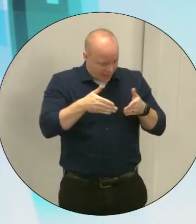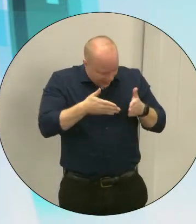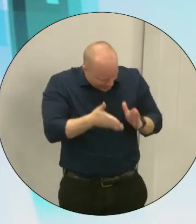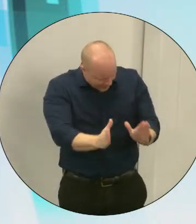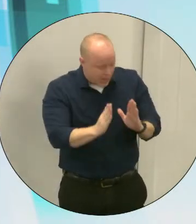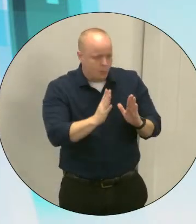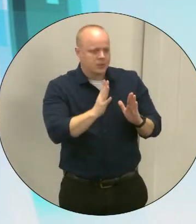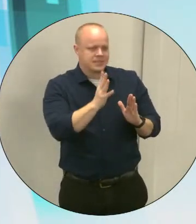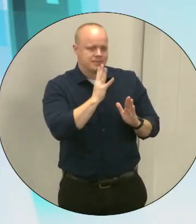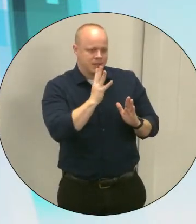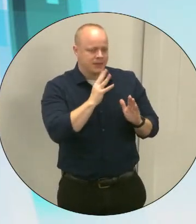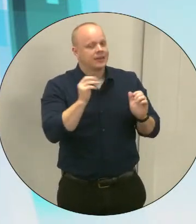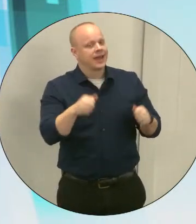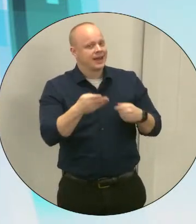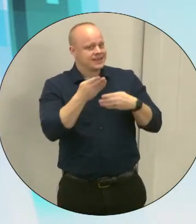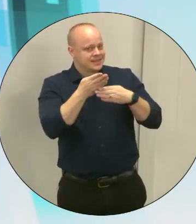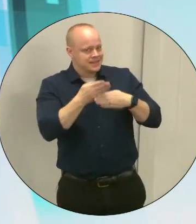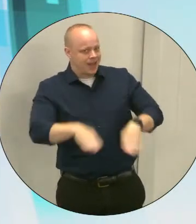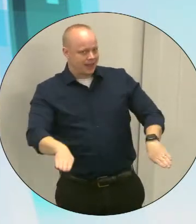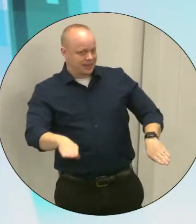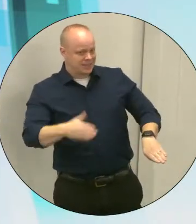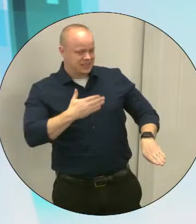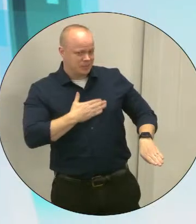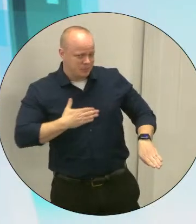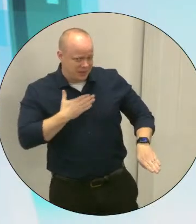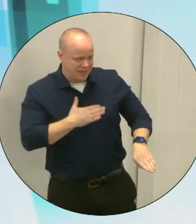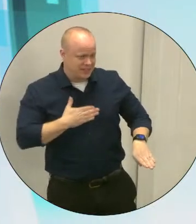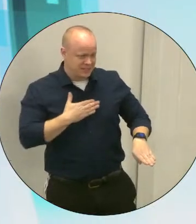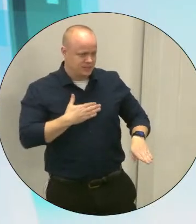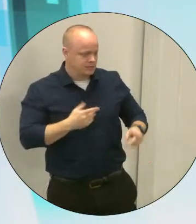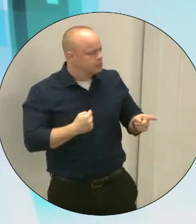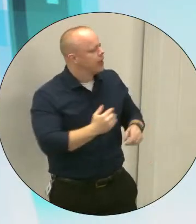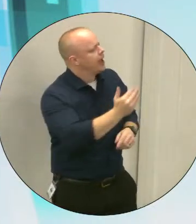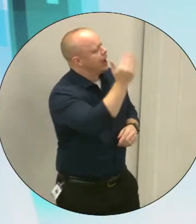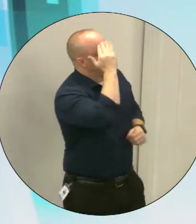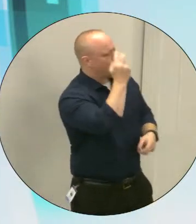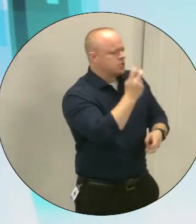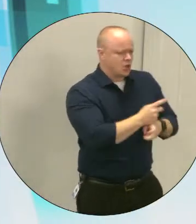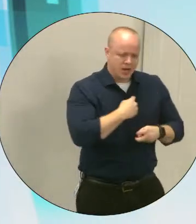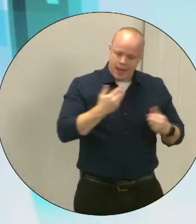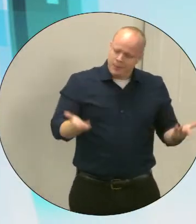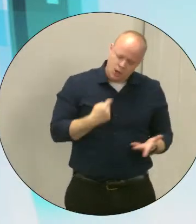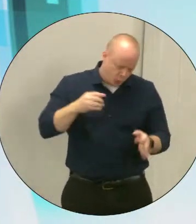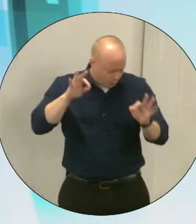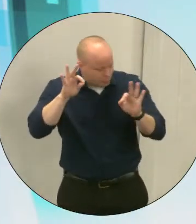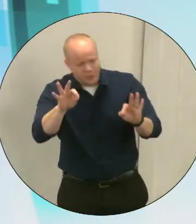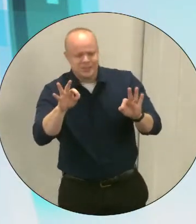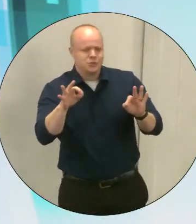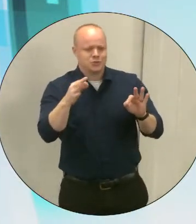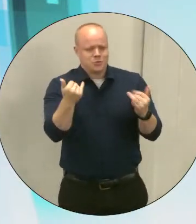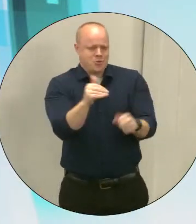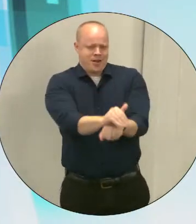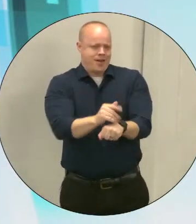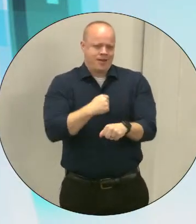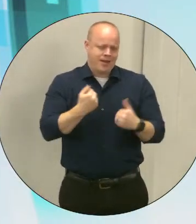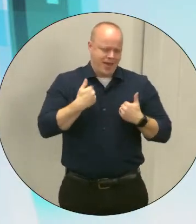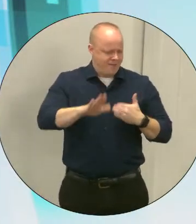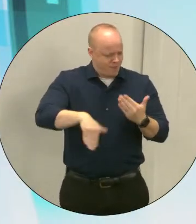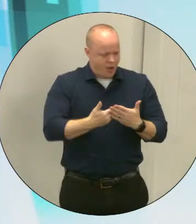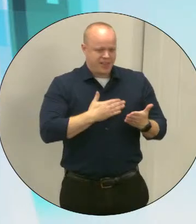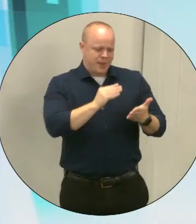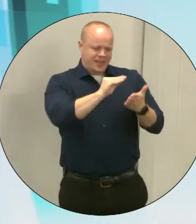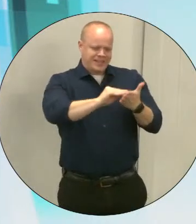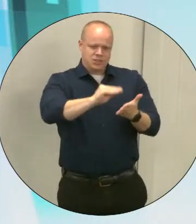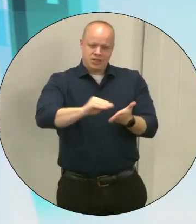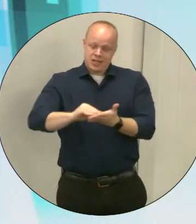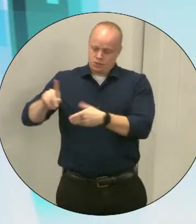speak. Do it in silence. Thank you so much. We want to listen. I know it's hard. I came down here to preach tonight. Okay. I didn't stop my whole dissertation to come